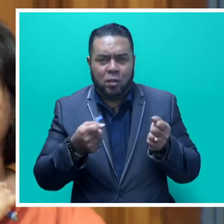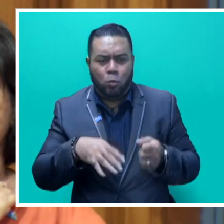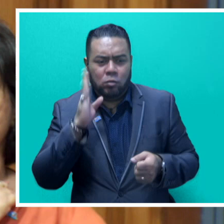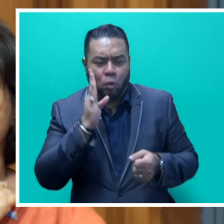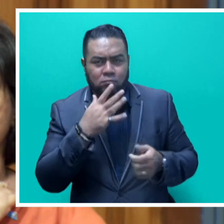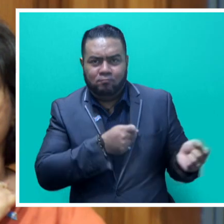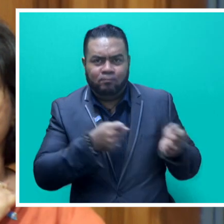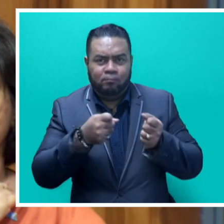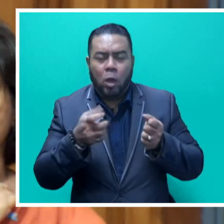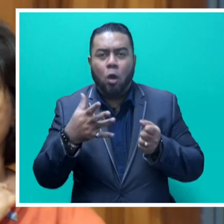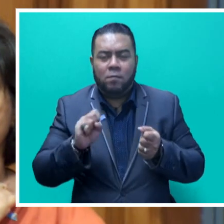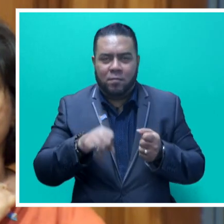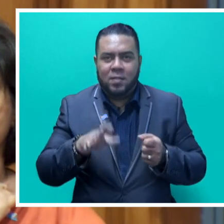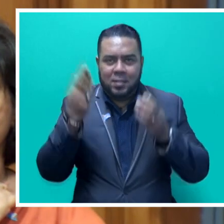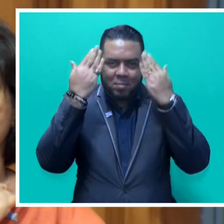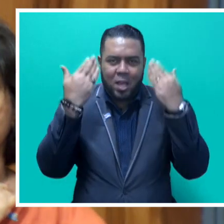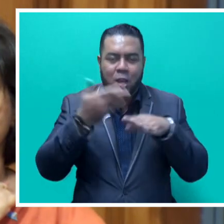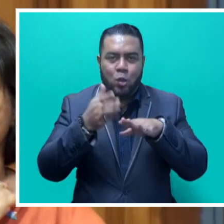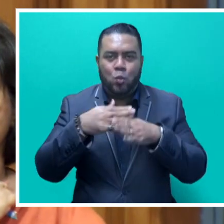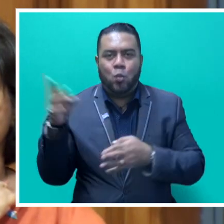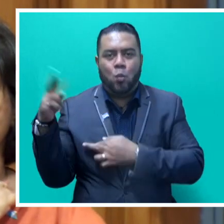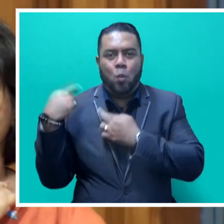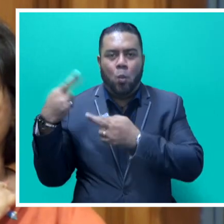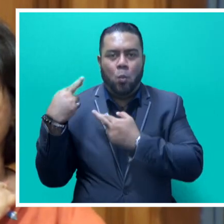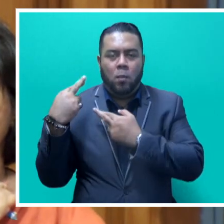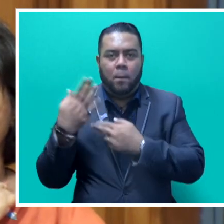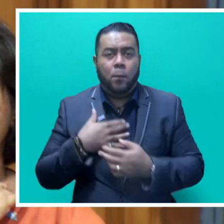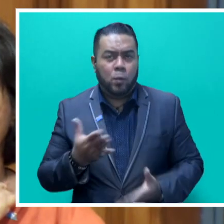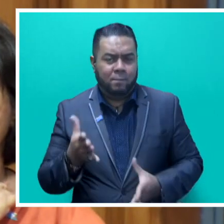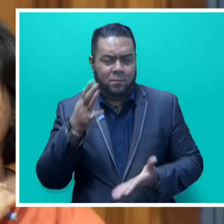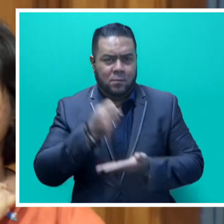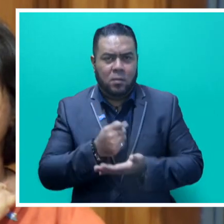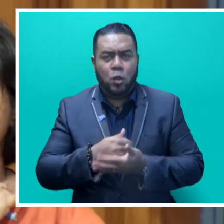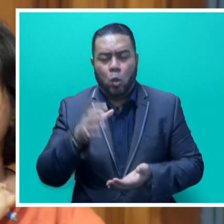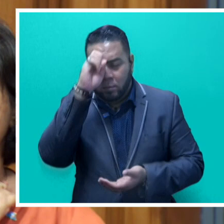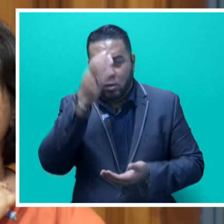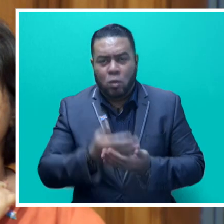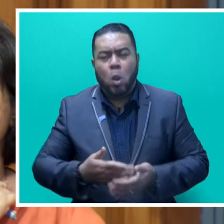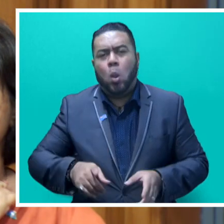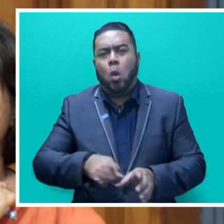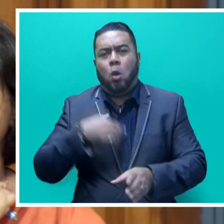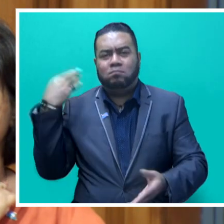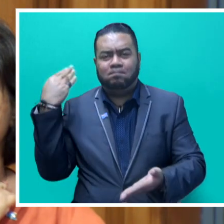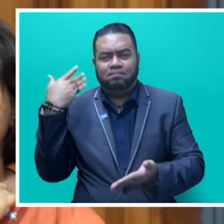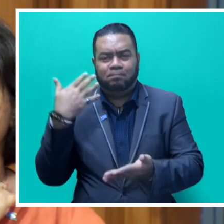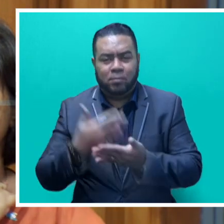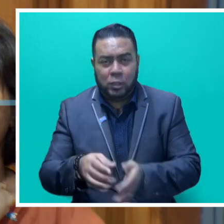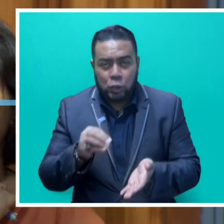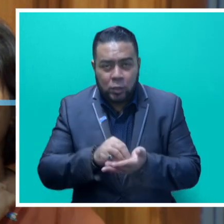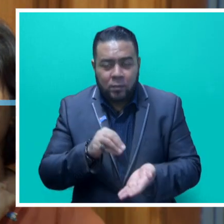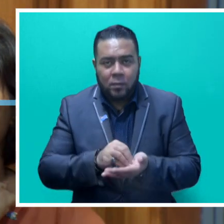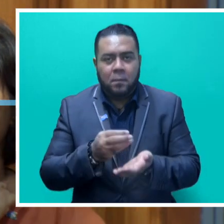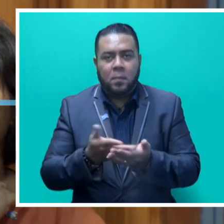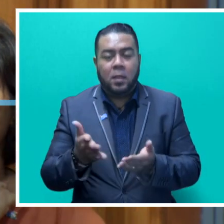occasion we met in this august chamber. We have confidence that your experience as one of the longest-serving parliamentarians, winning a seat